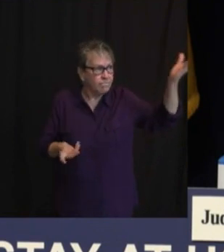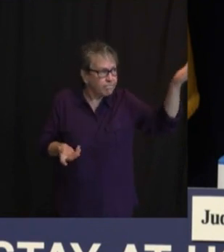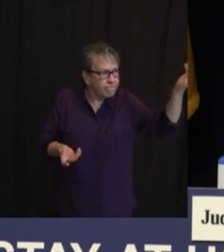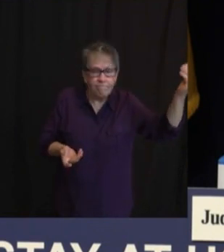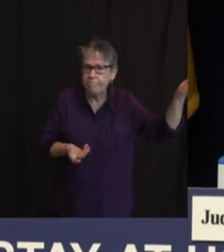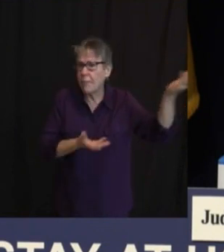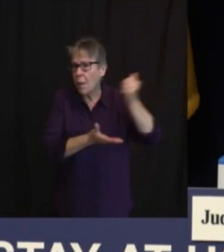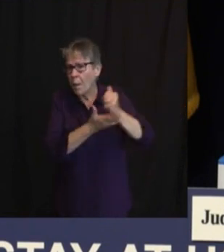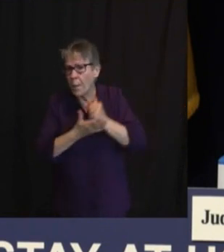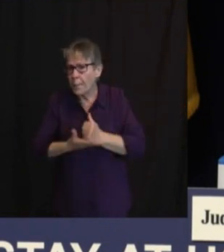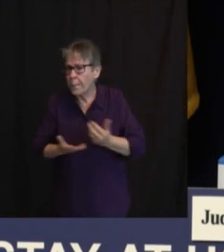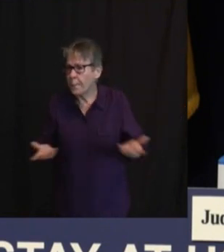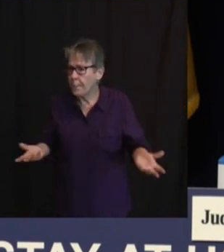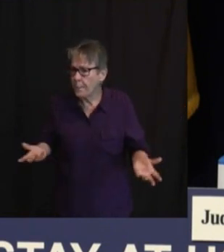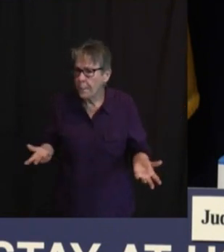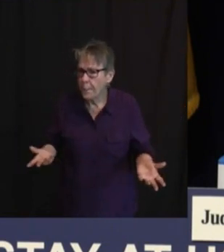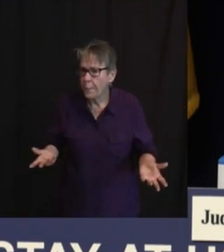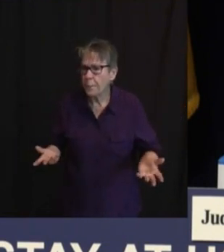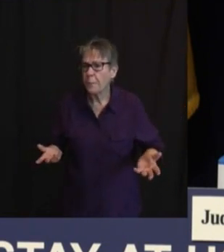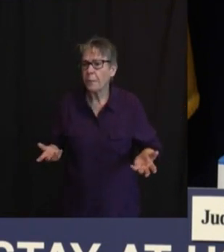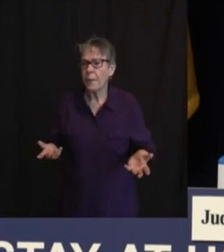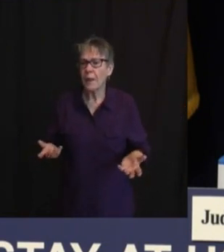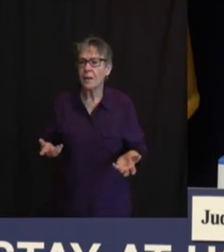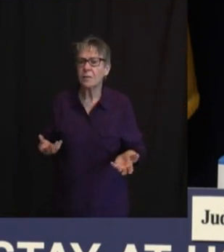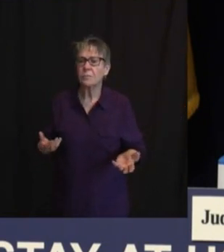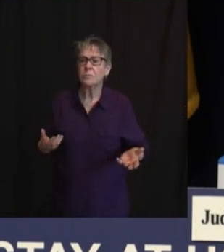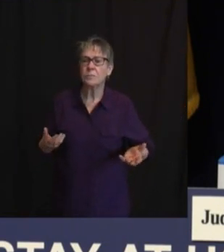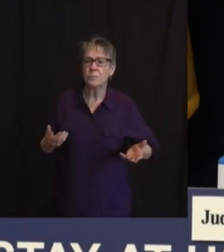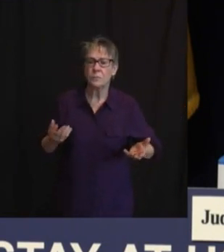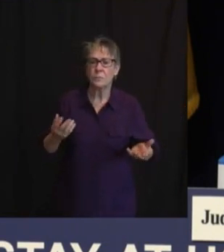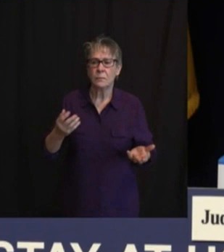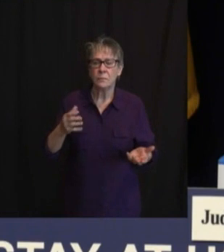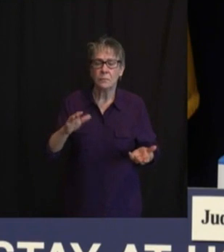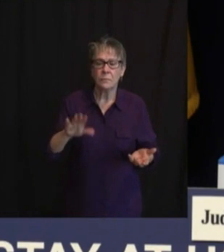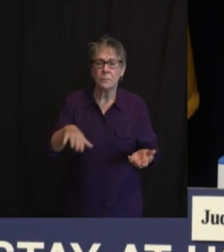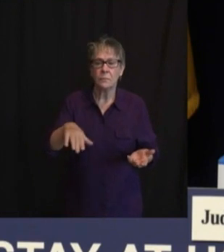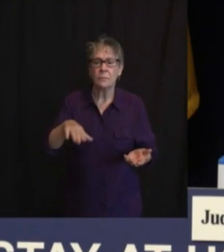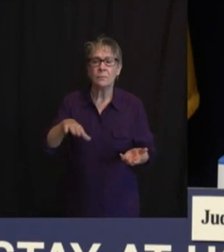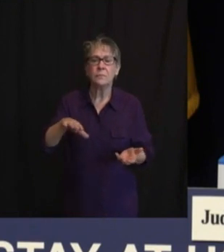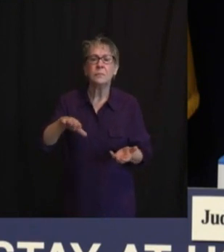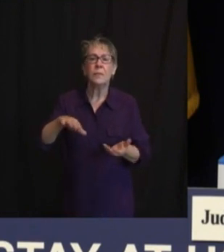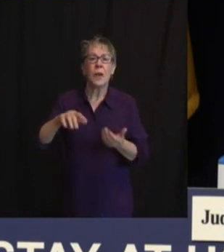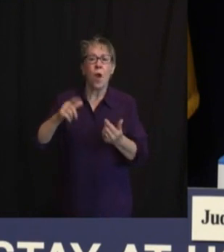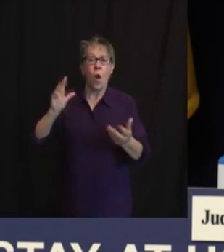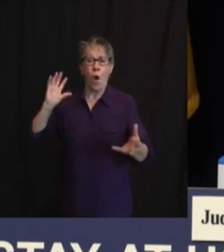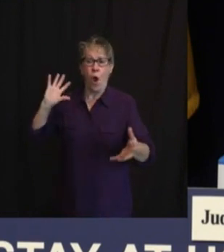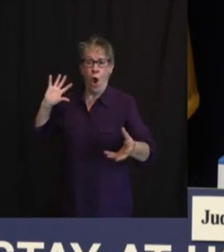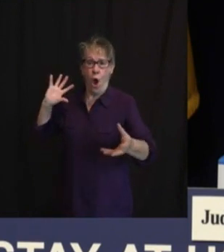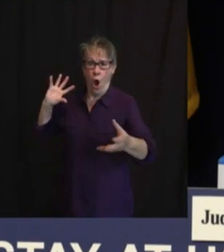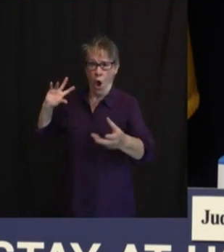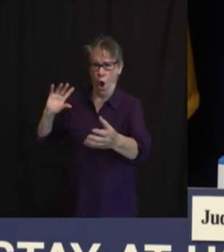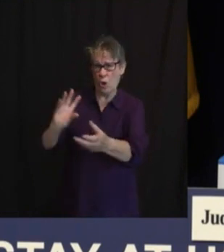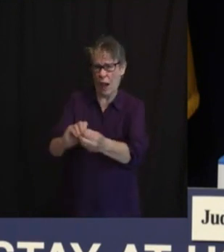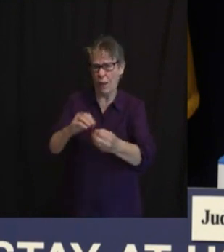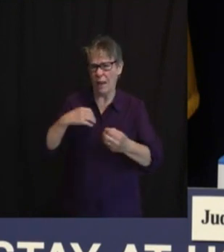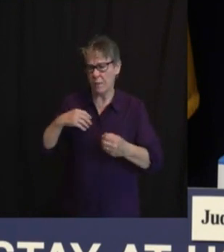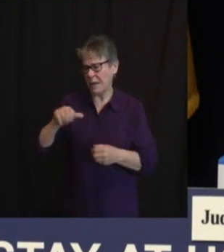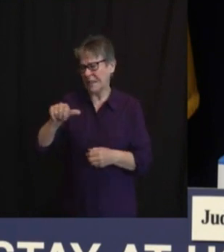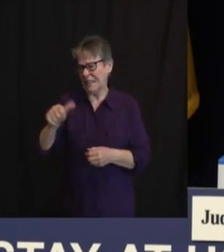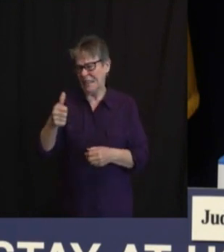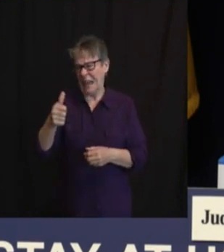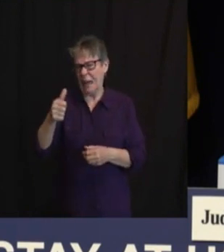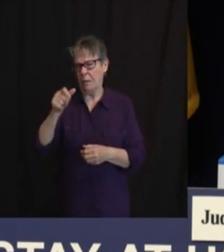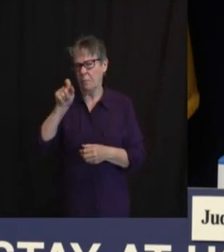of PPE to long-term care facilities. Additionally, we inspected 60 facilities, curtailed admissions at several